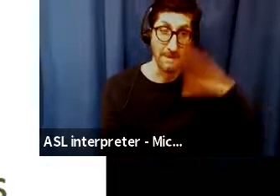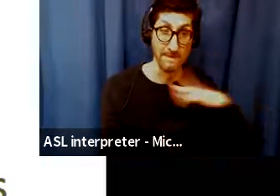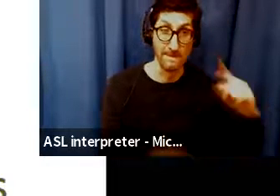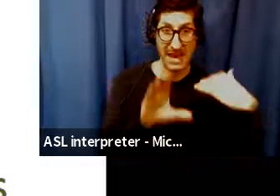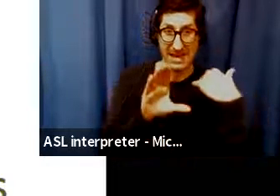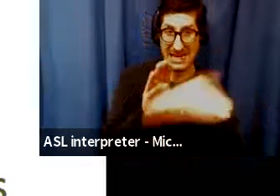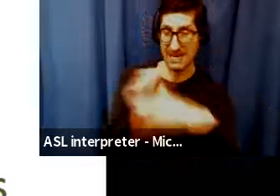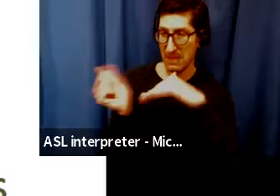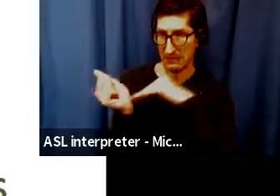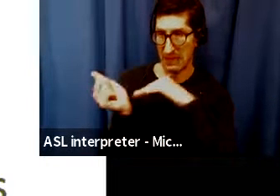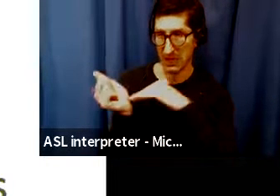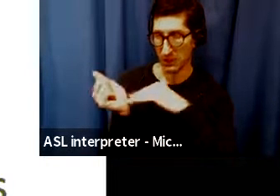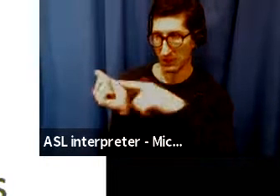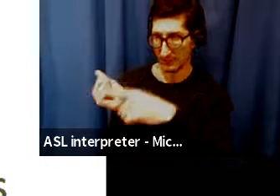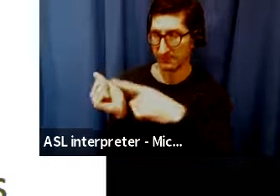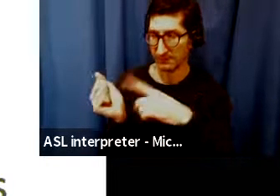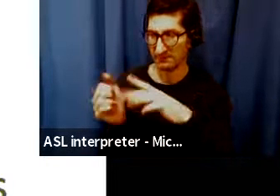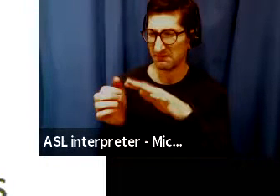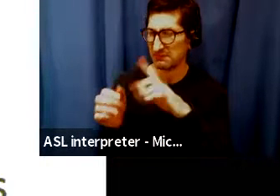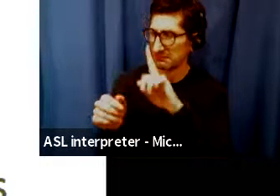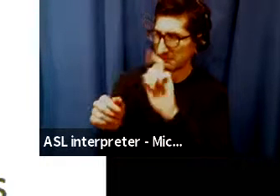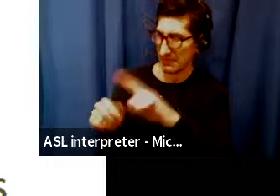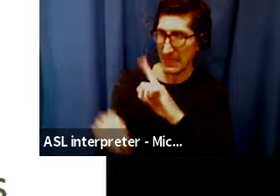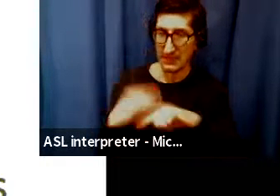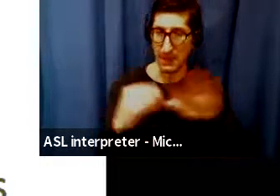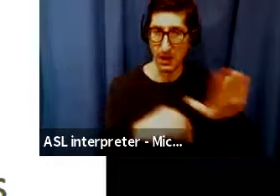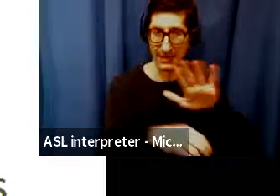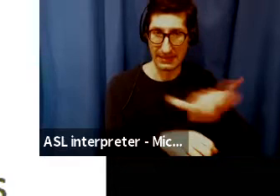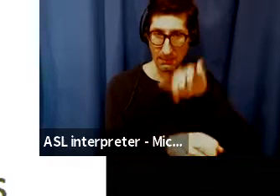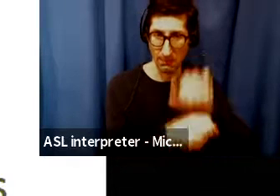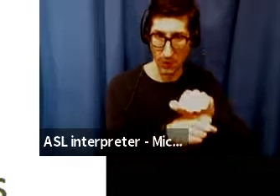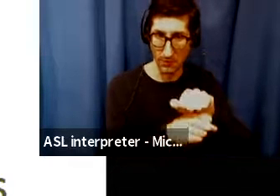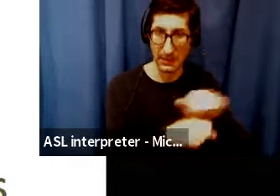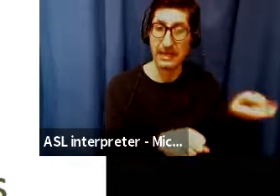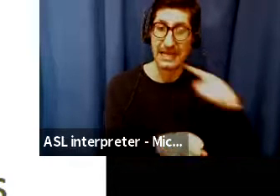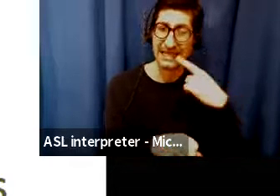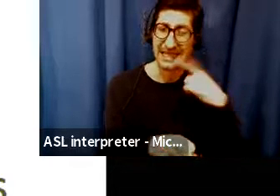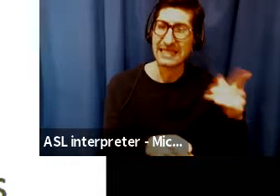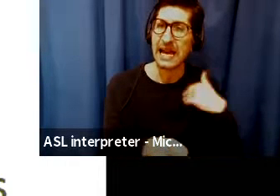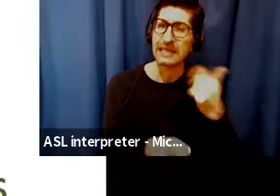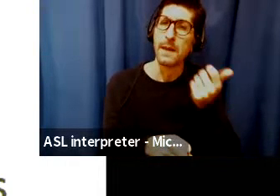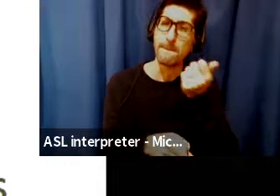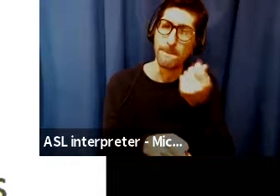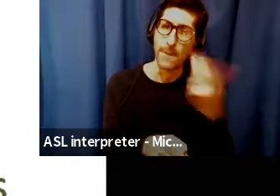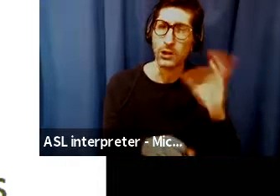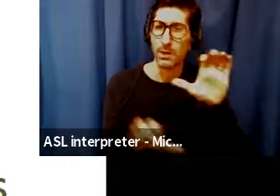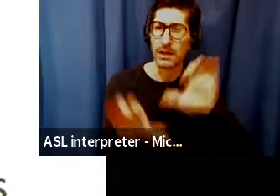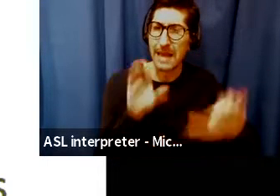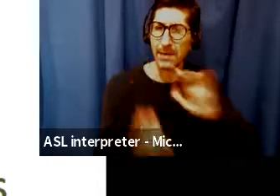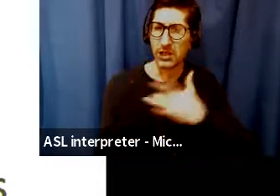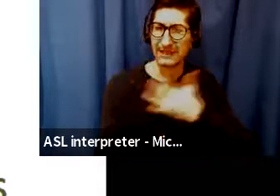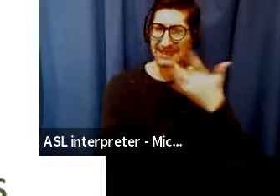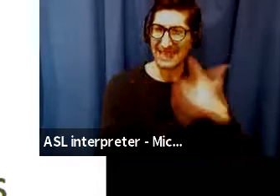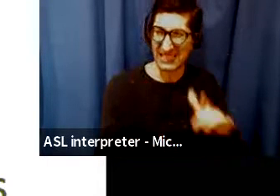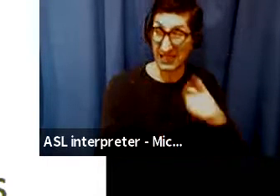doctor's office concerning his appointment, and he said that he has multiple chemical sensitivity and must be in a building that has